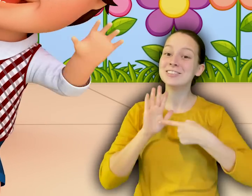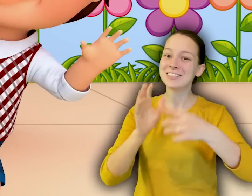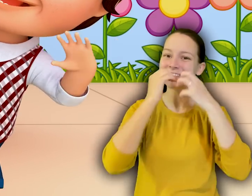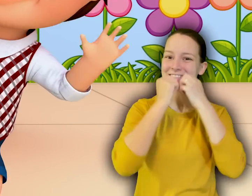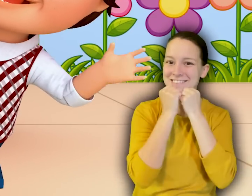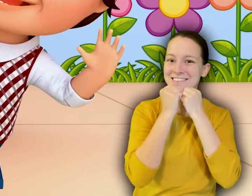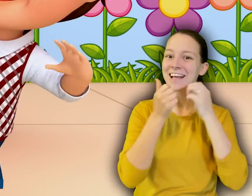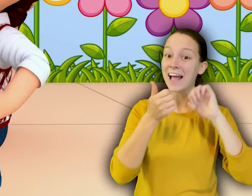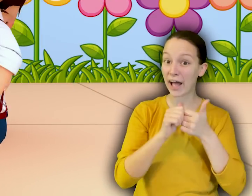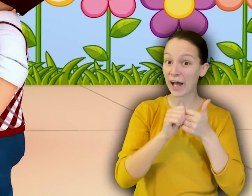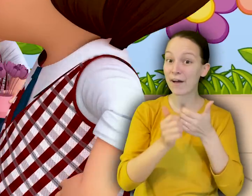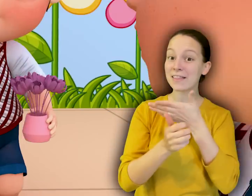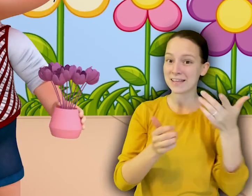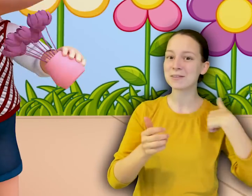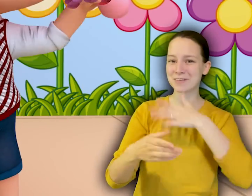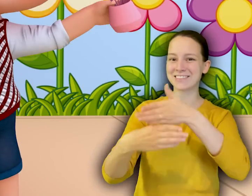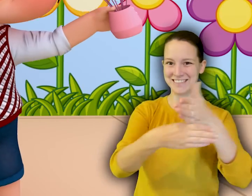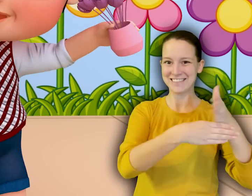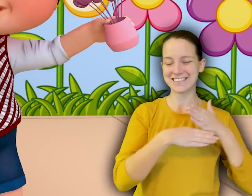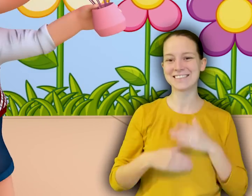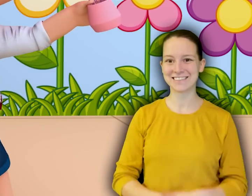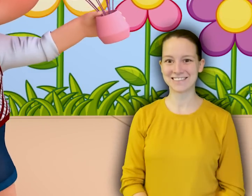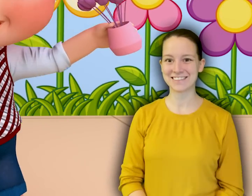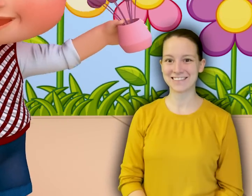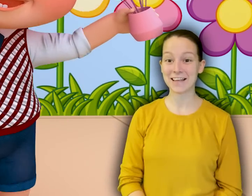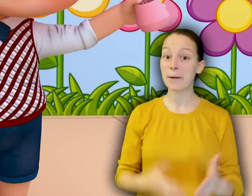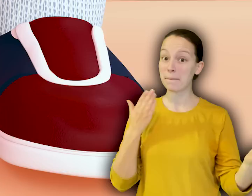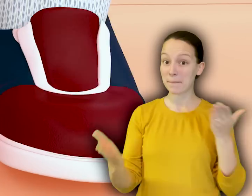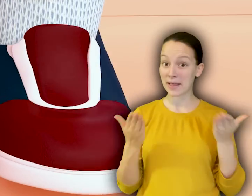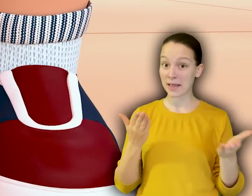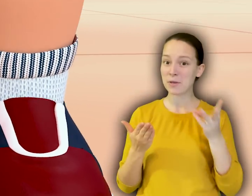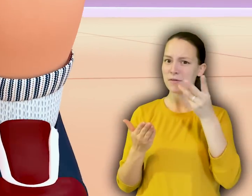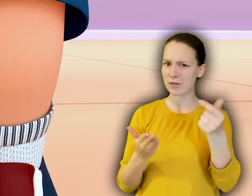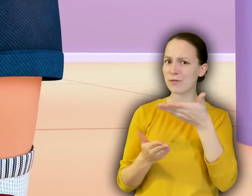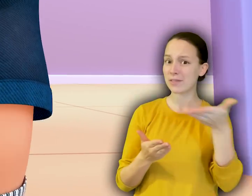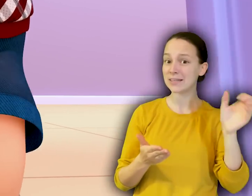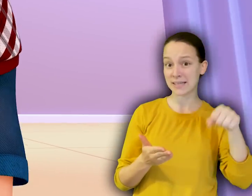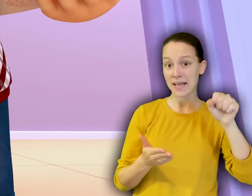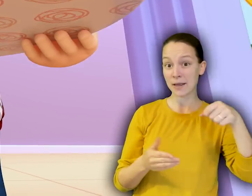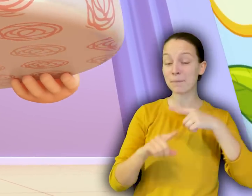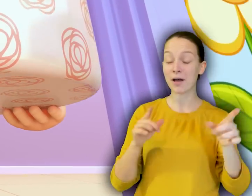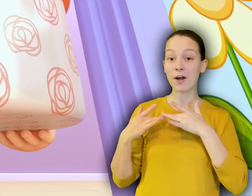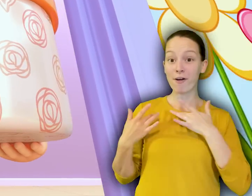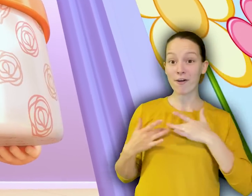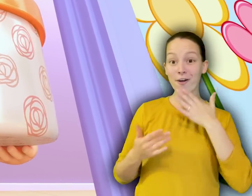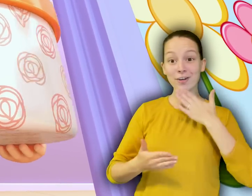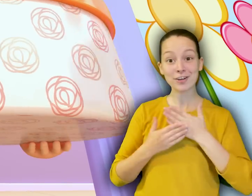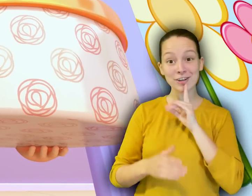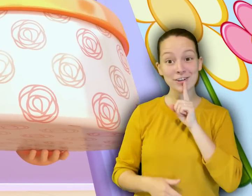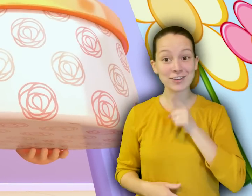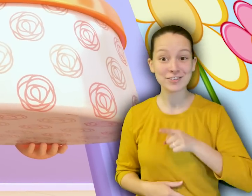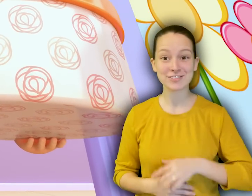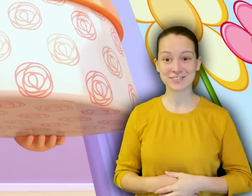we will show care with things that we will share they may be just a few but our hearts